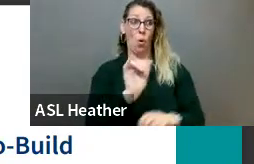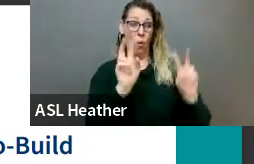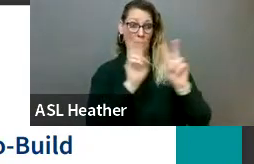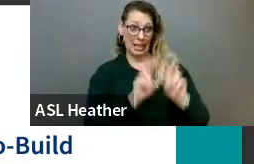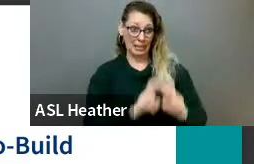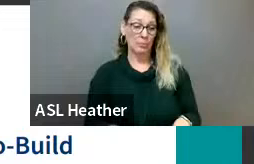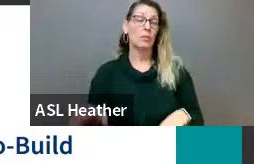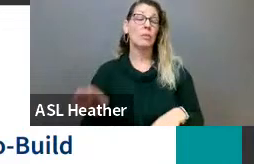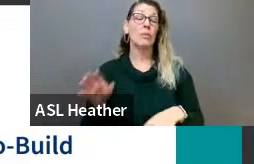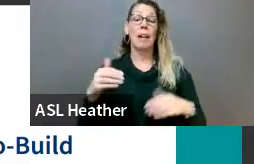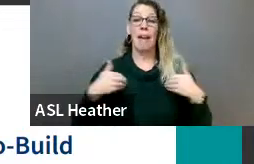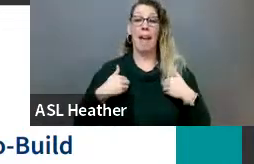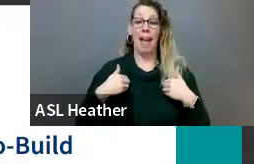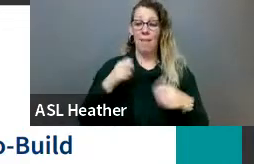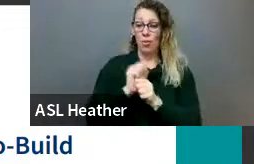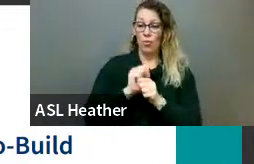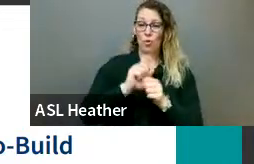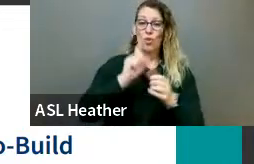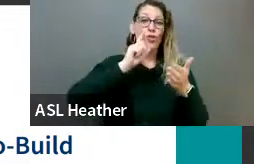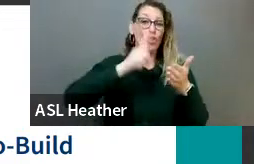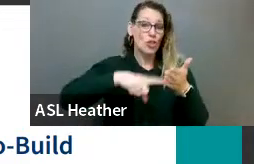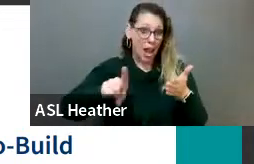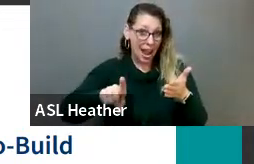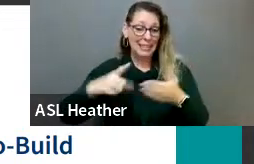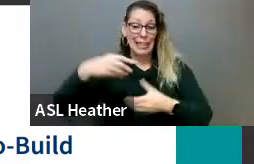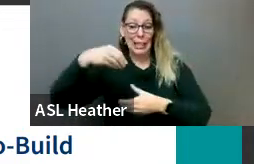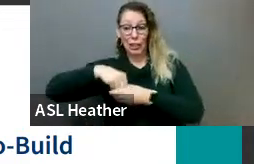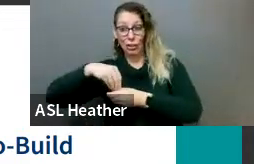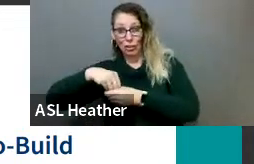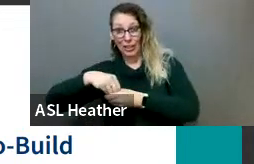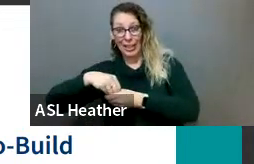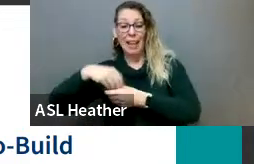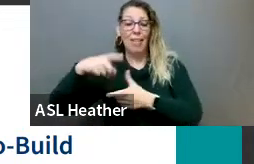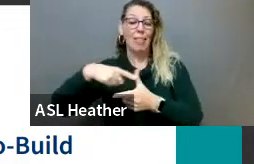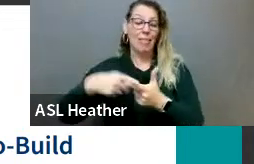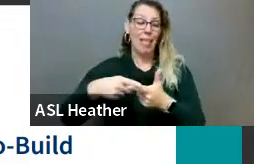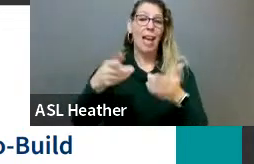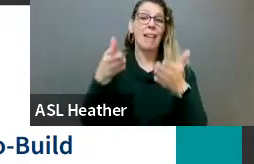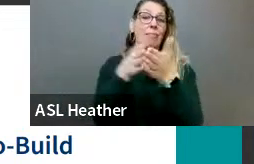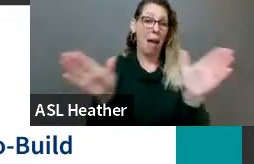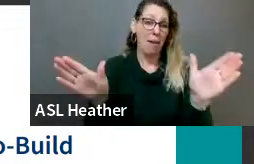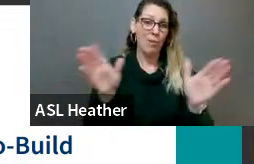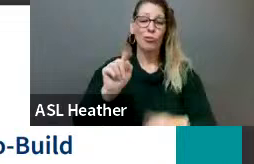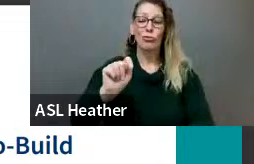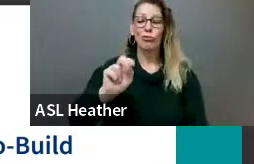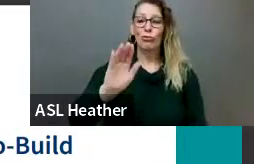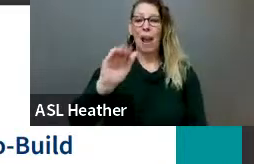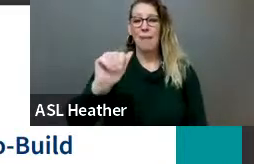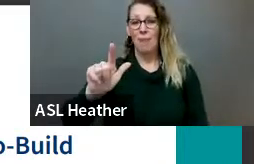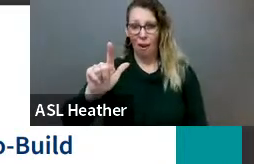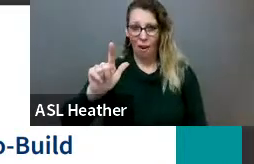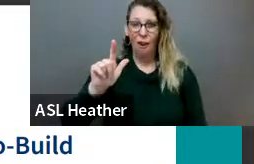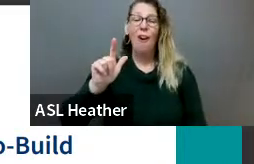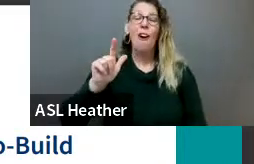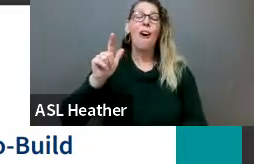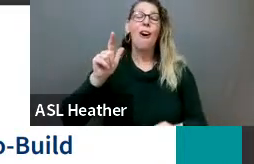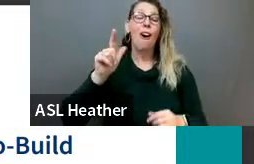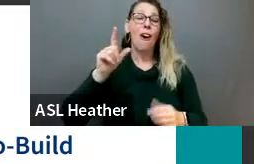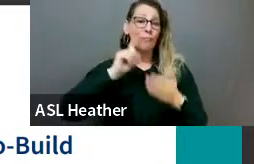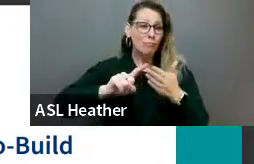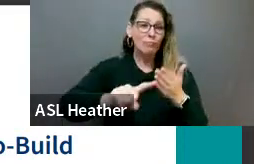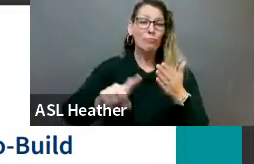assessments, to have that work checked first internally and then with public and tribal experts in charge of resources being